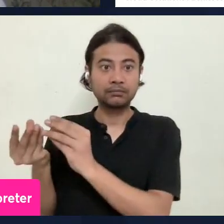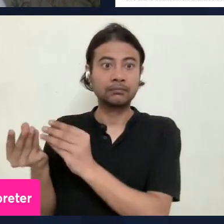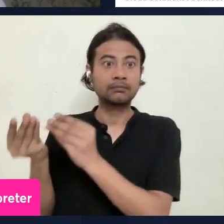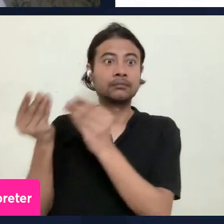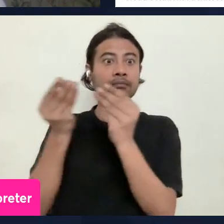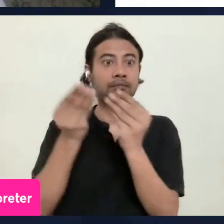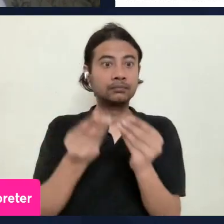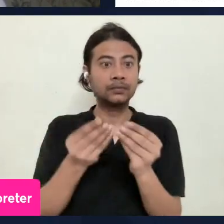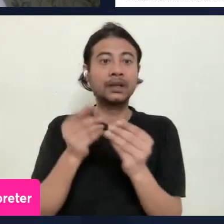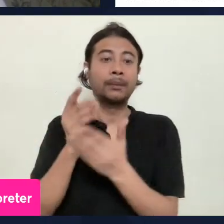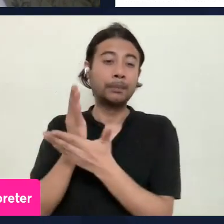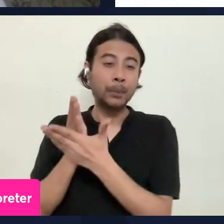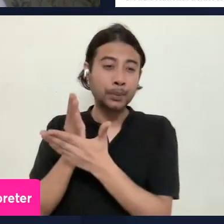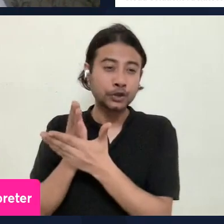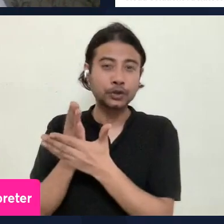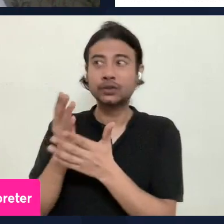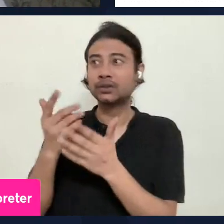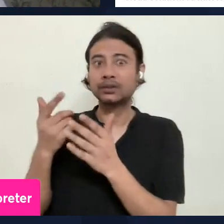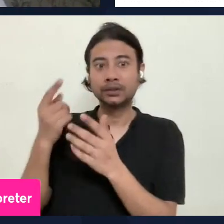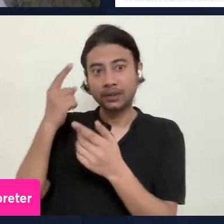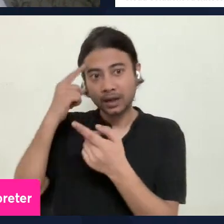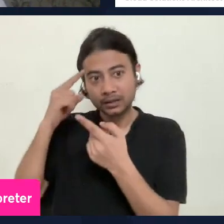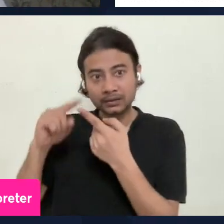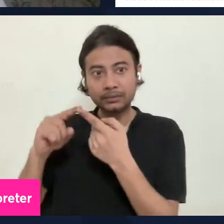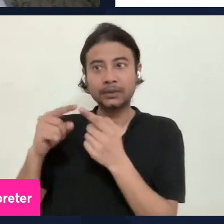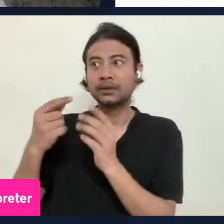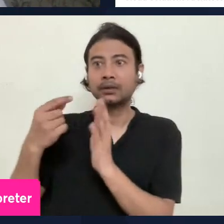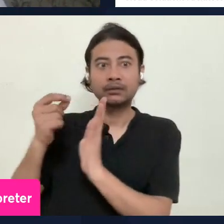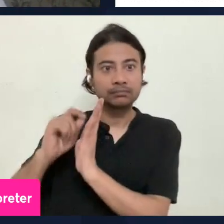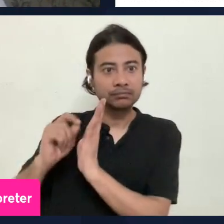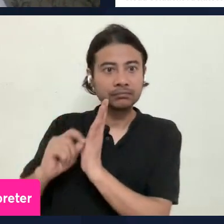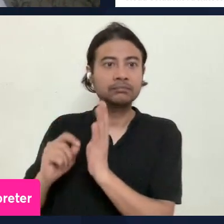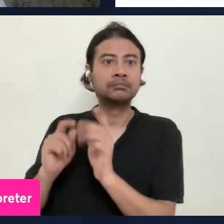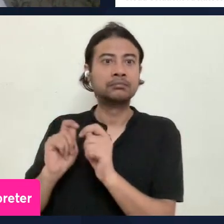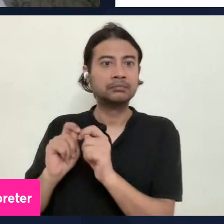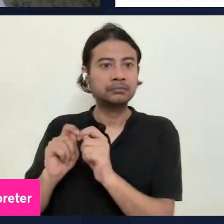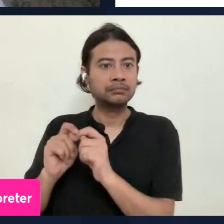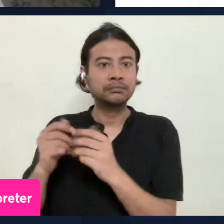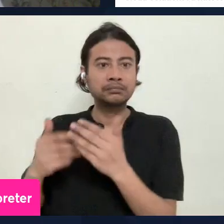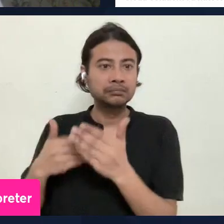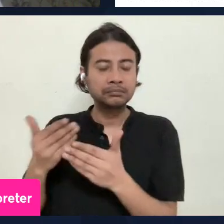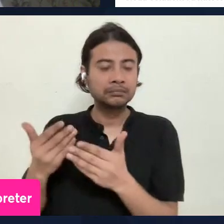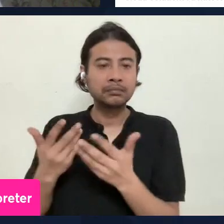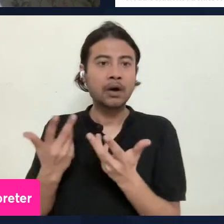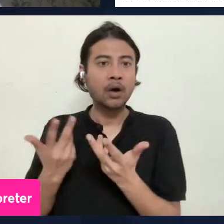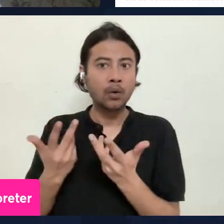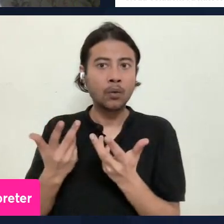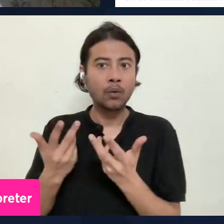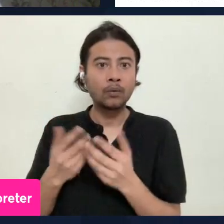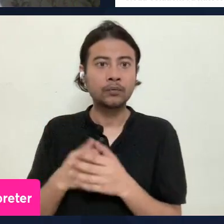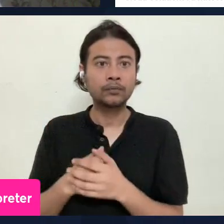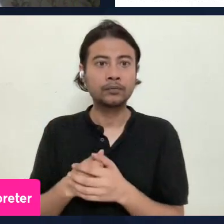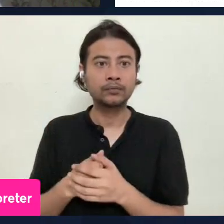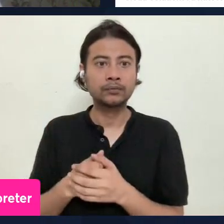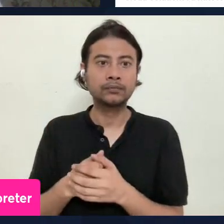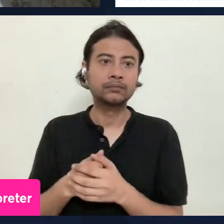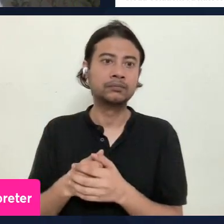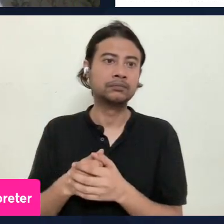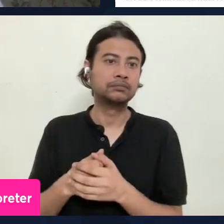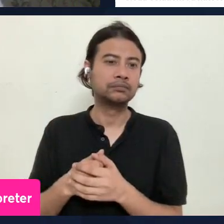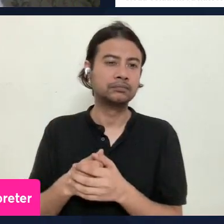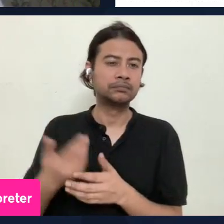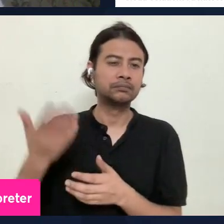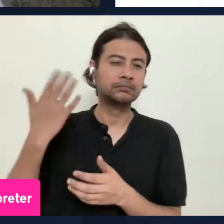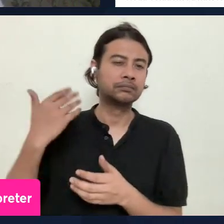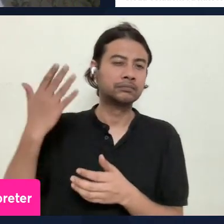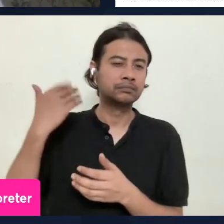permissions, ACLs, etc., was to use the good old-fashioned, tried and tested method of